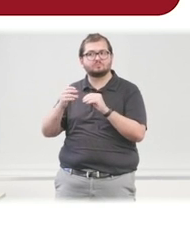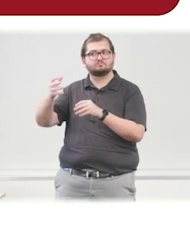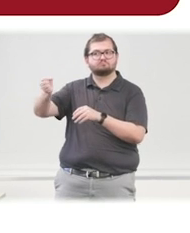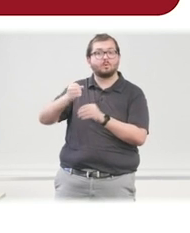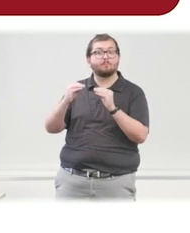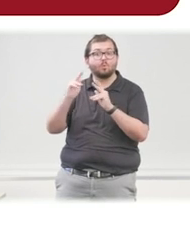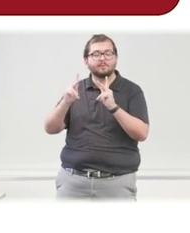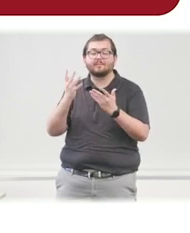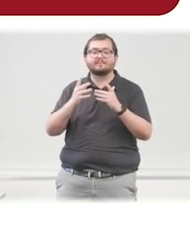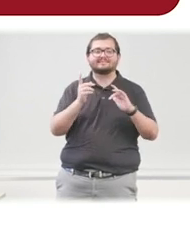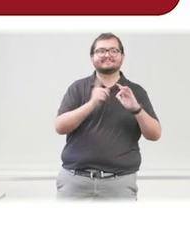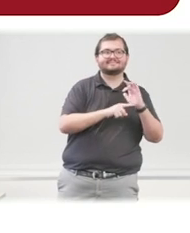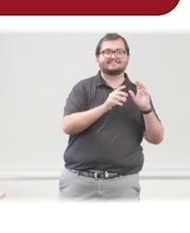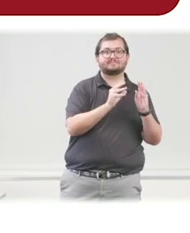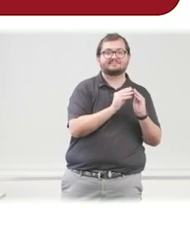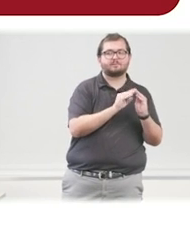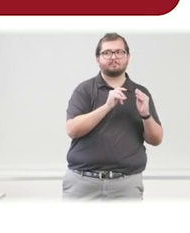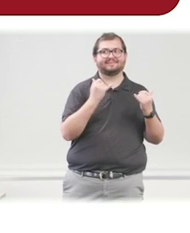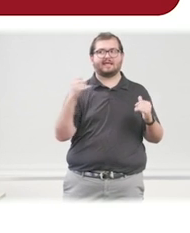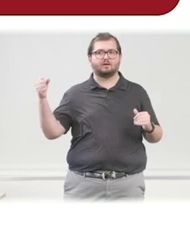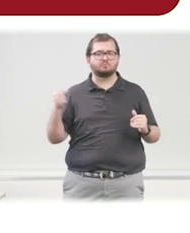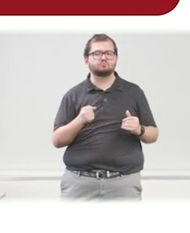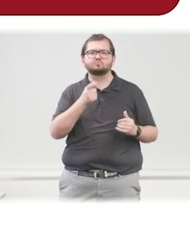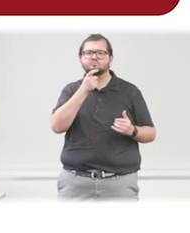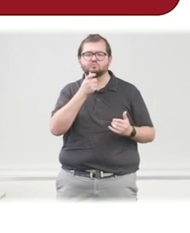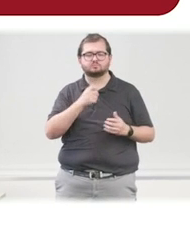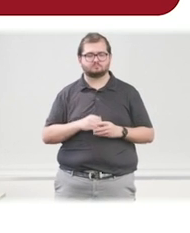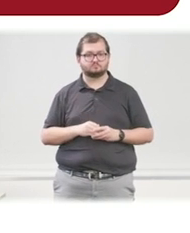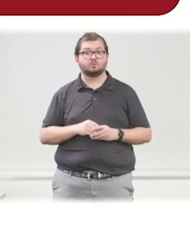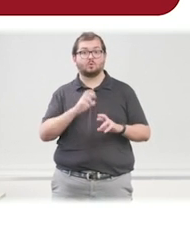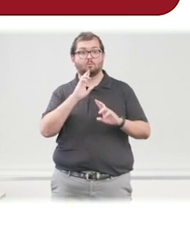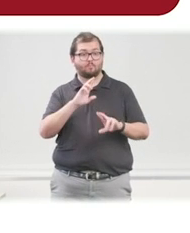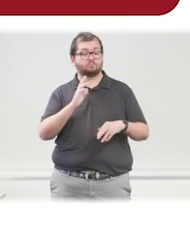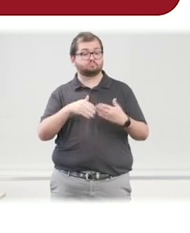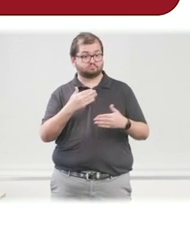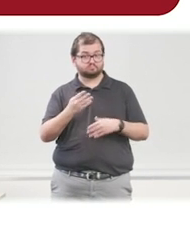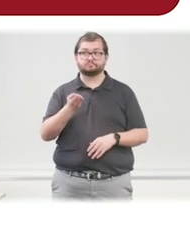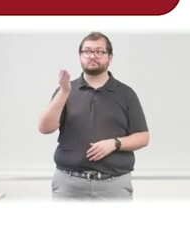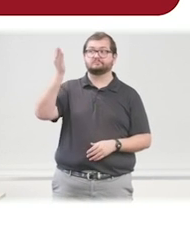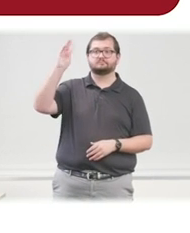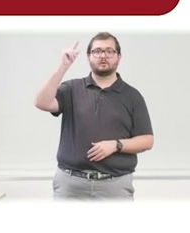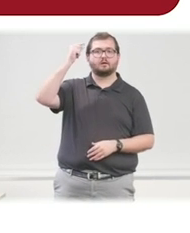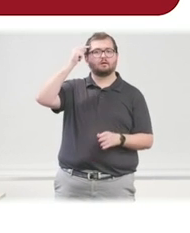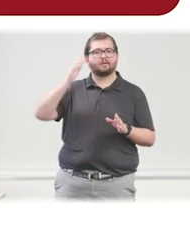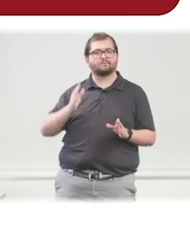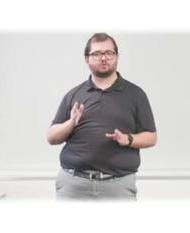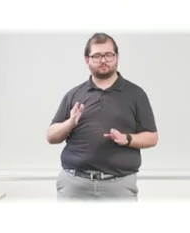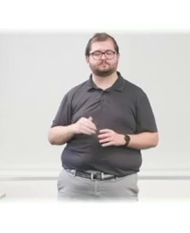summit at such short notice? And then we worked on our report and we submitted it to the governor's office December 15th.